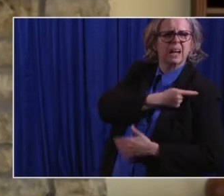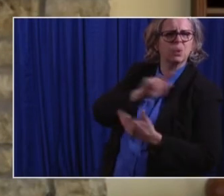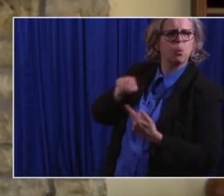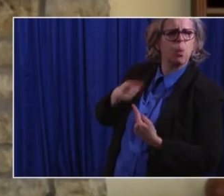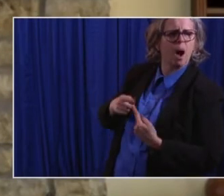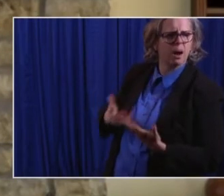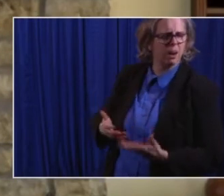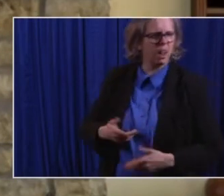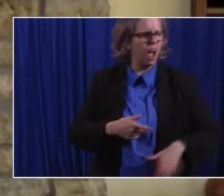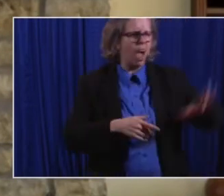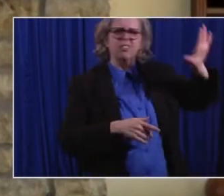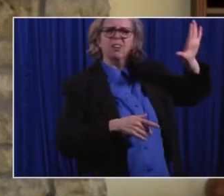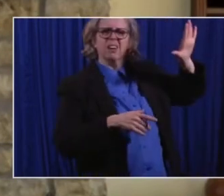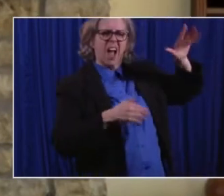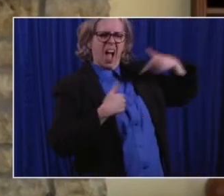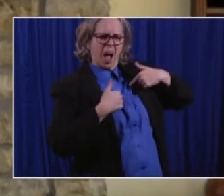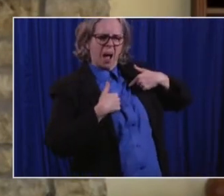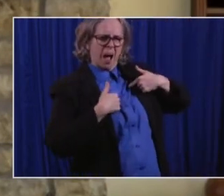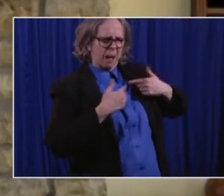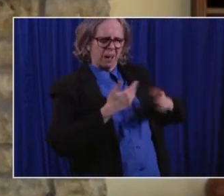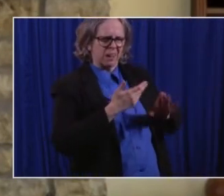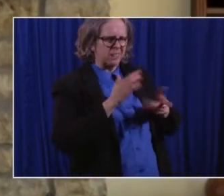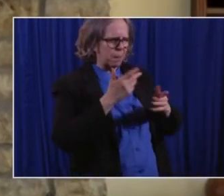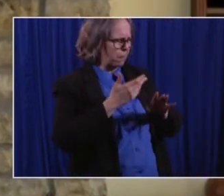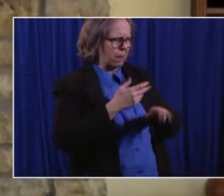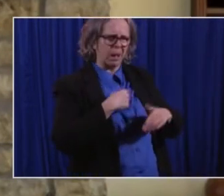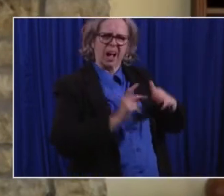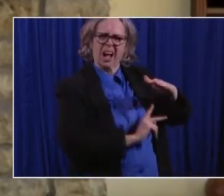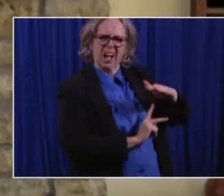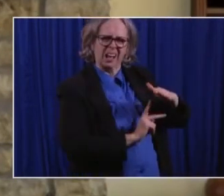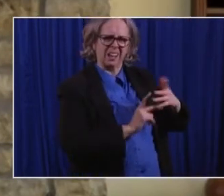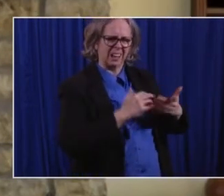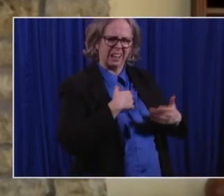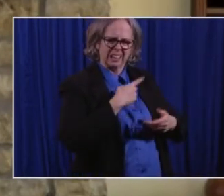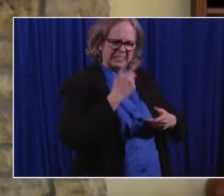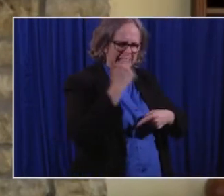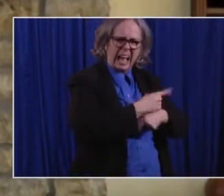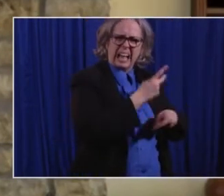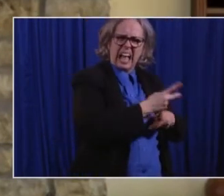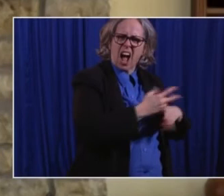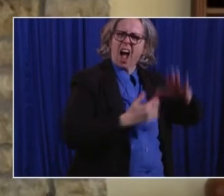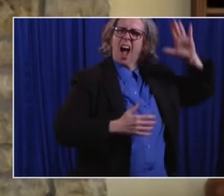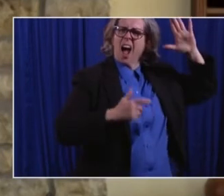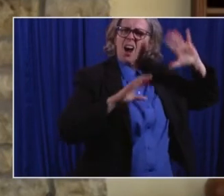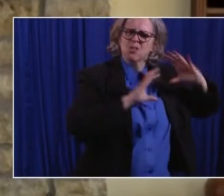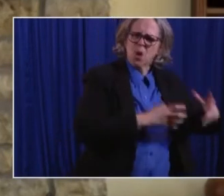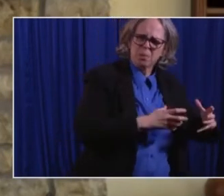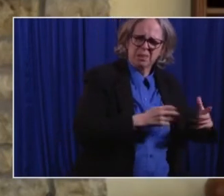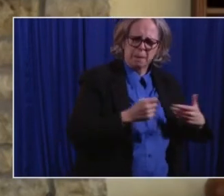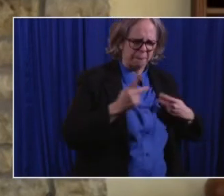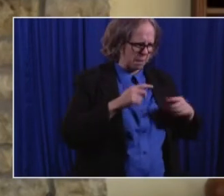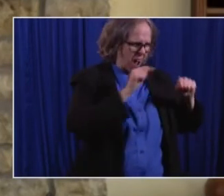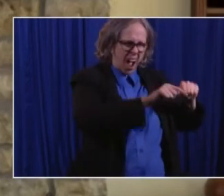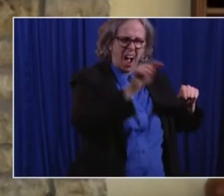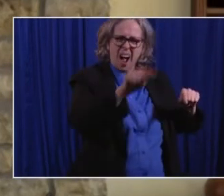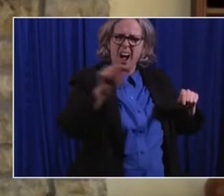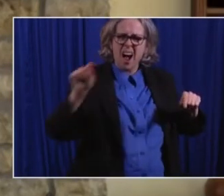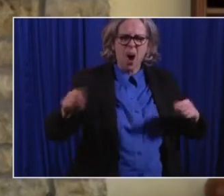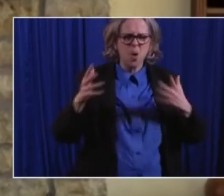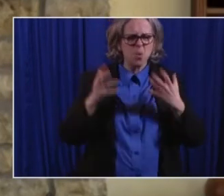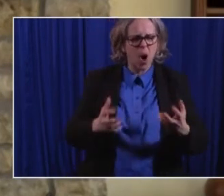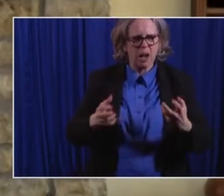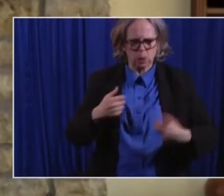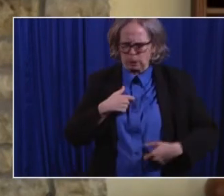we put one person here, that is shoving somebody else back. And we're trying to do it in a way that protects the most